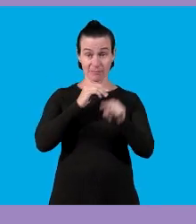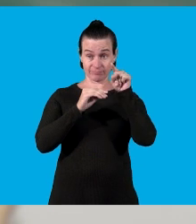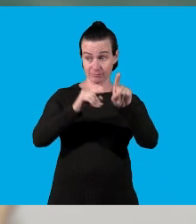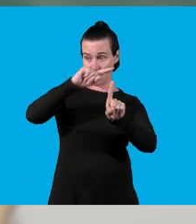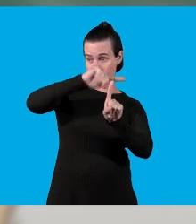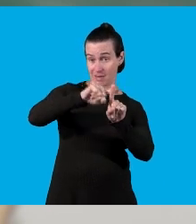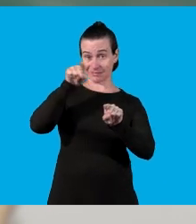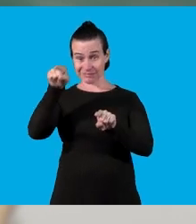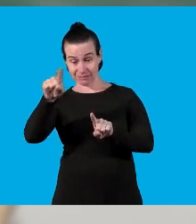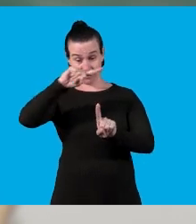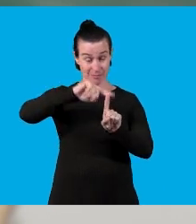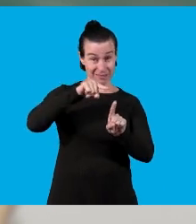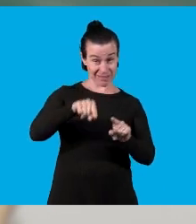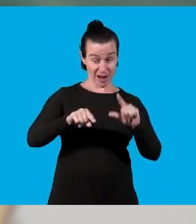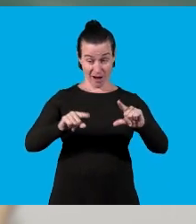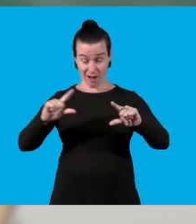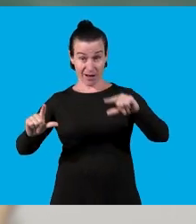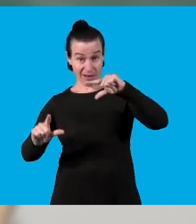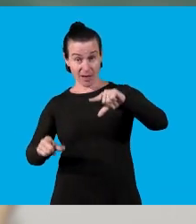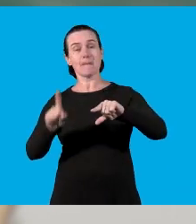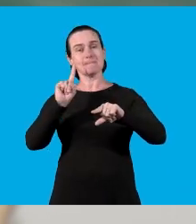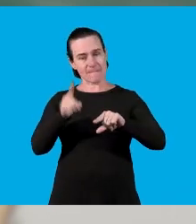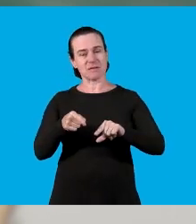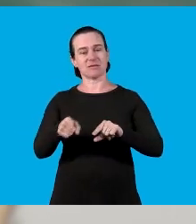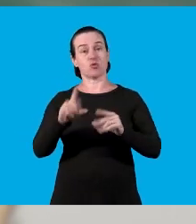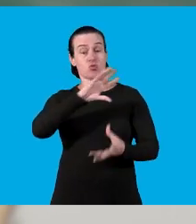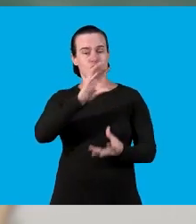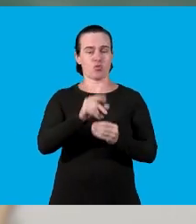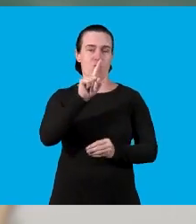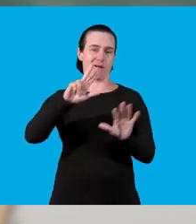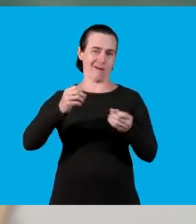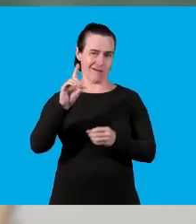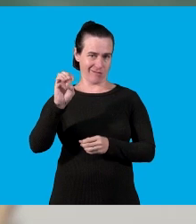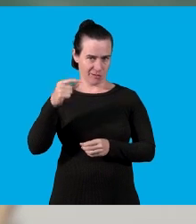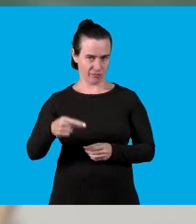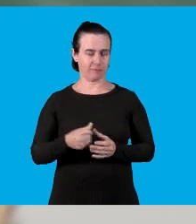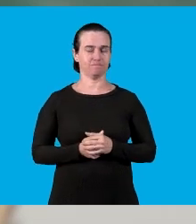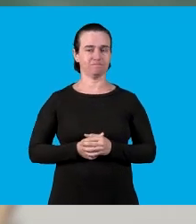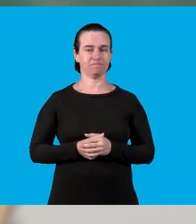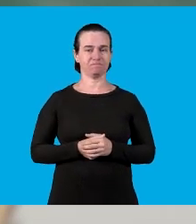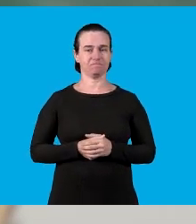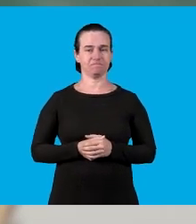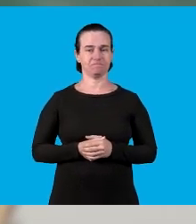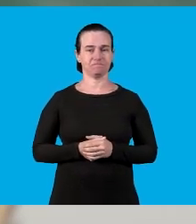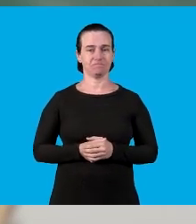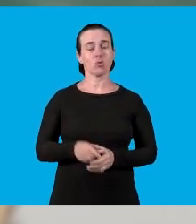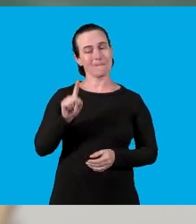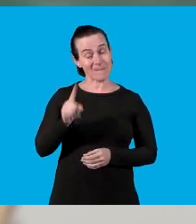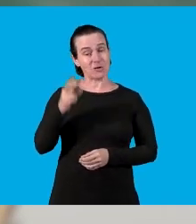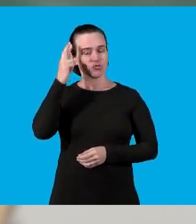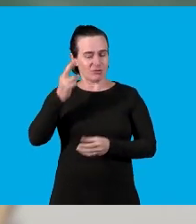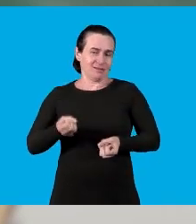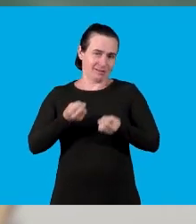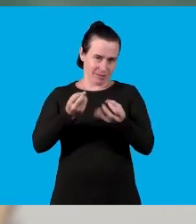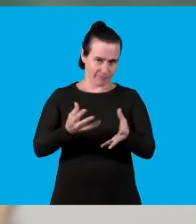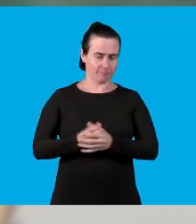180. Don't forget to always accompany your statement with a reason. Let's continue with our calculation. The